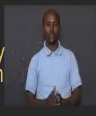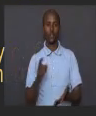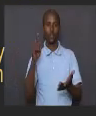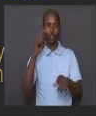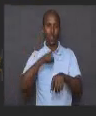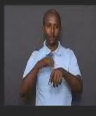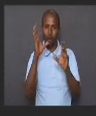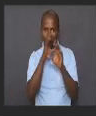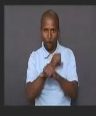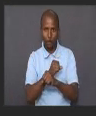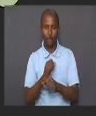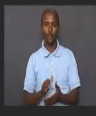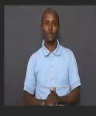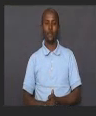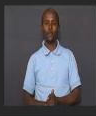Time's up!